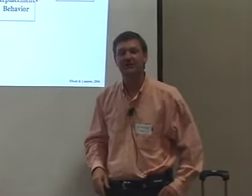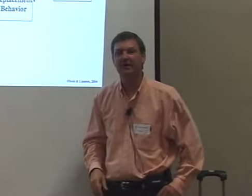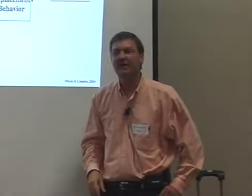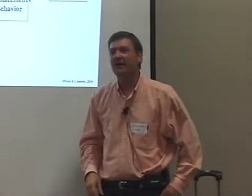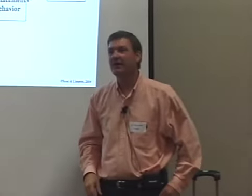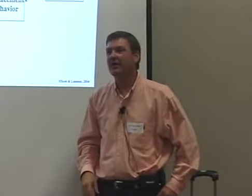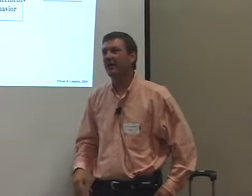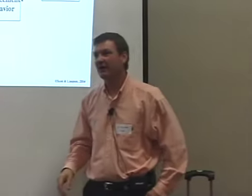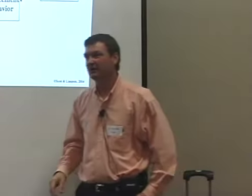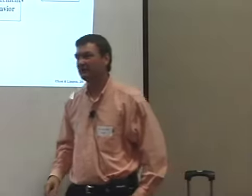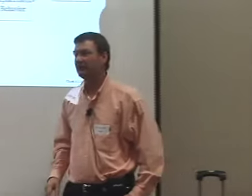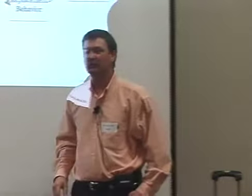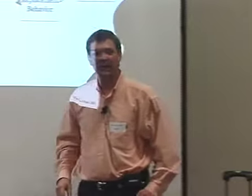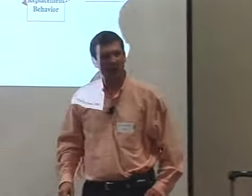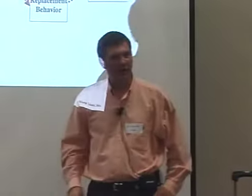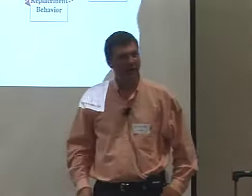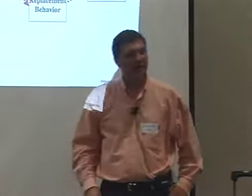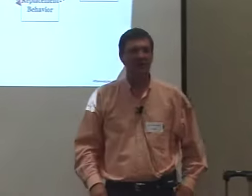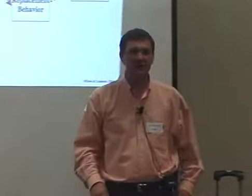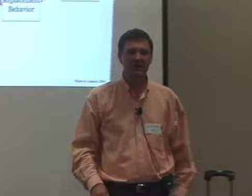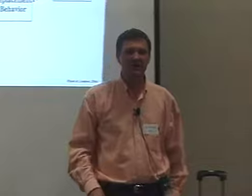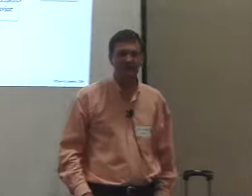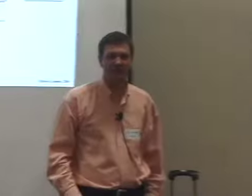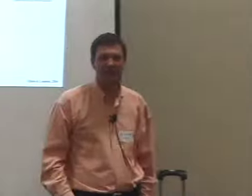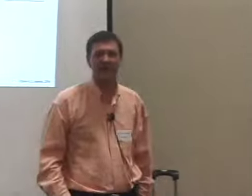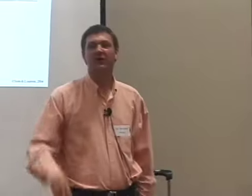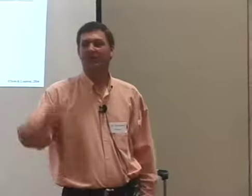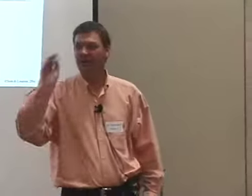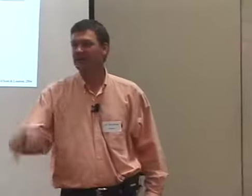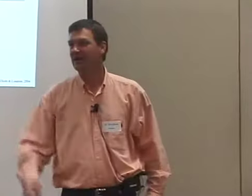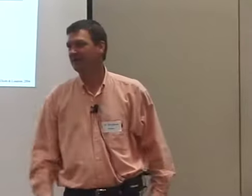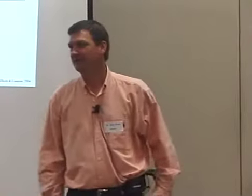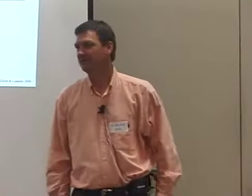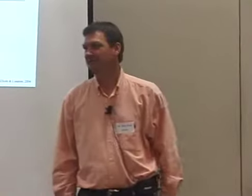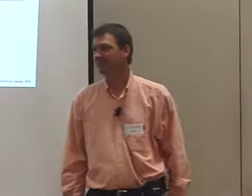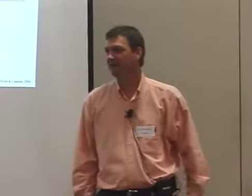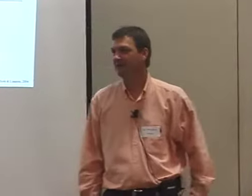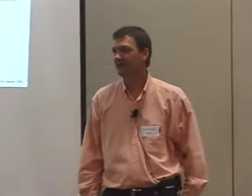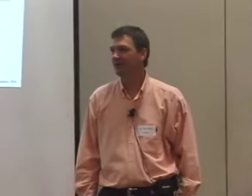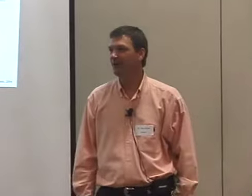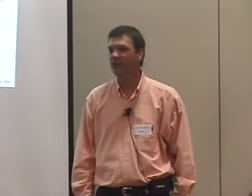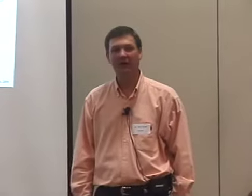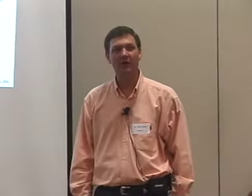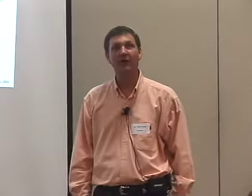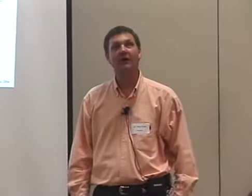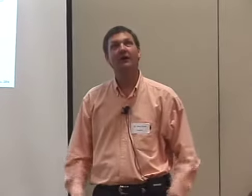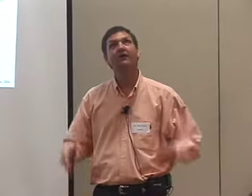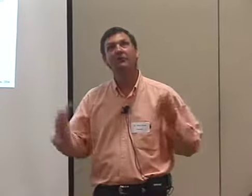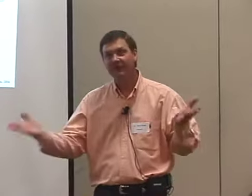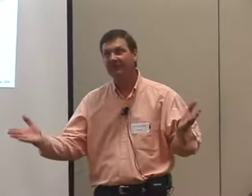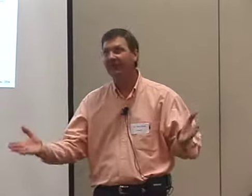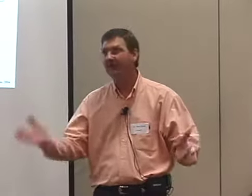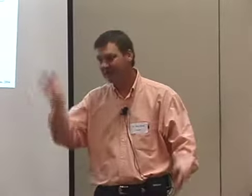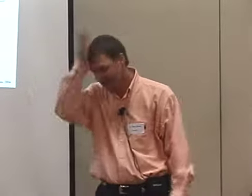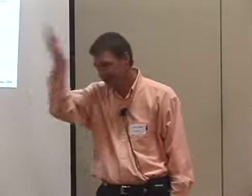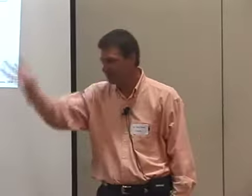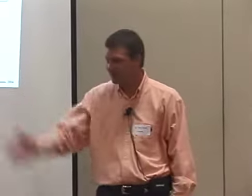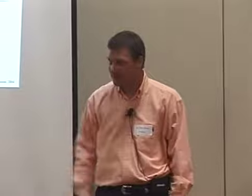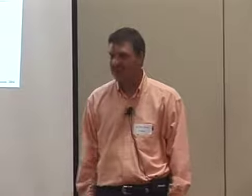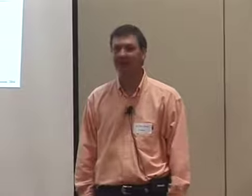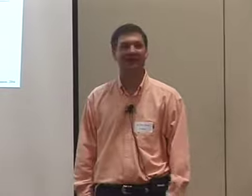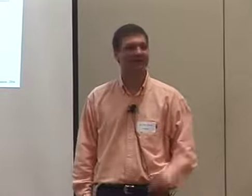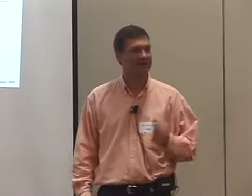this? Eric, from now on, when you need something from me, raise your hand. Well, he'd go, raise my hand. God, I